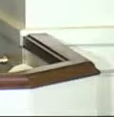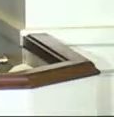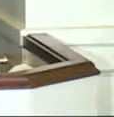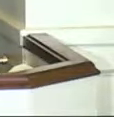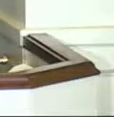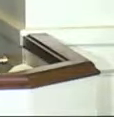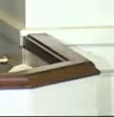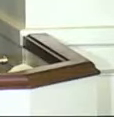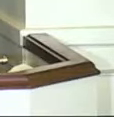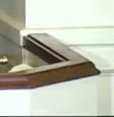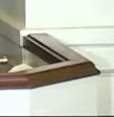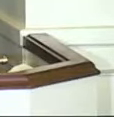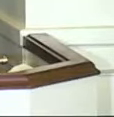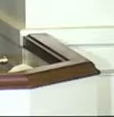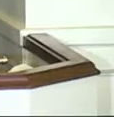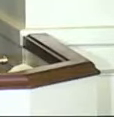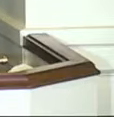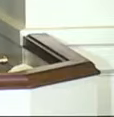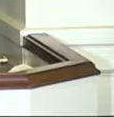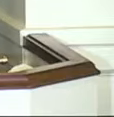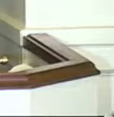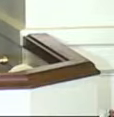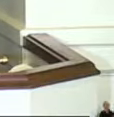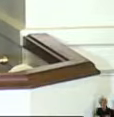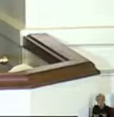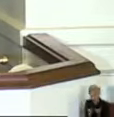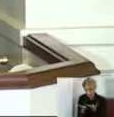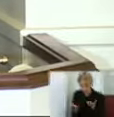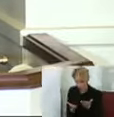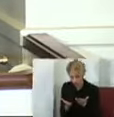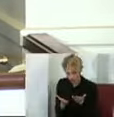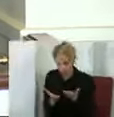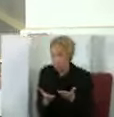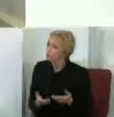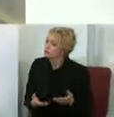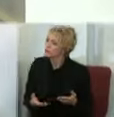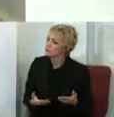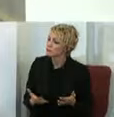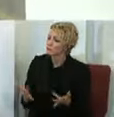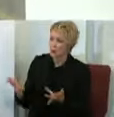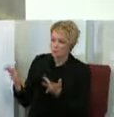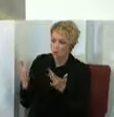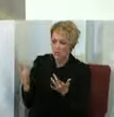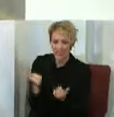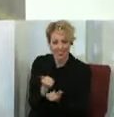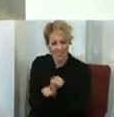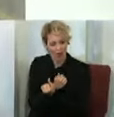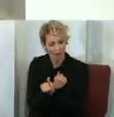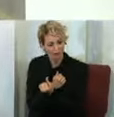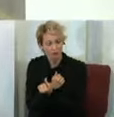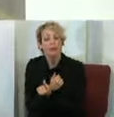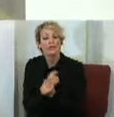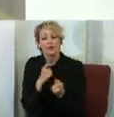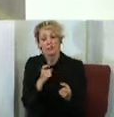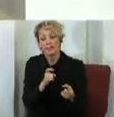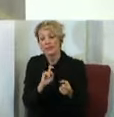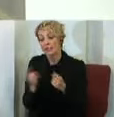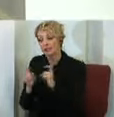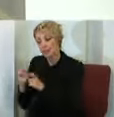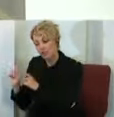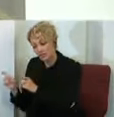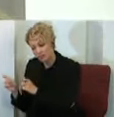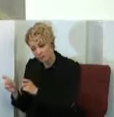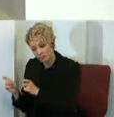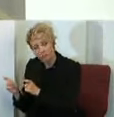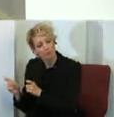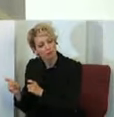together. So we are gathered here today, brought together by your love and mercy. Let our gifts given in this holy moment